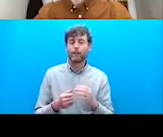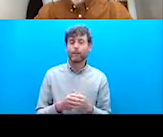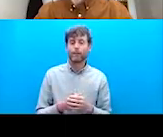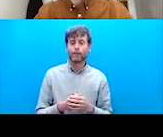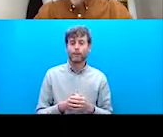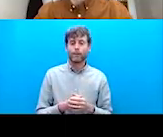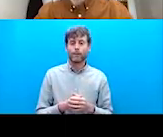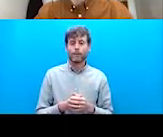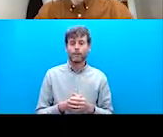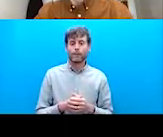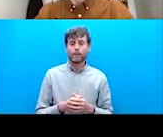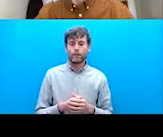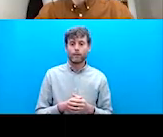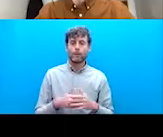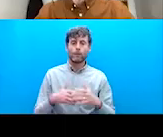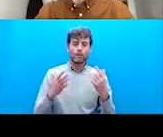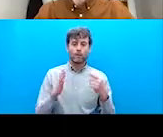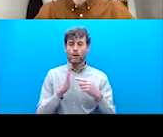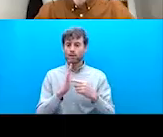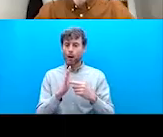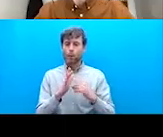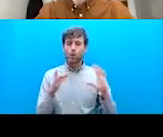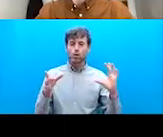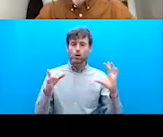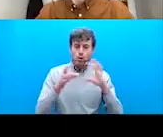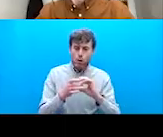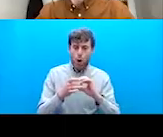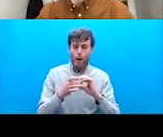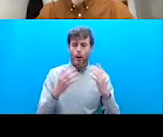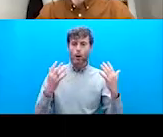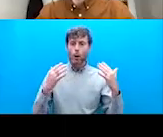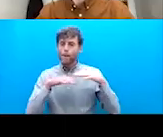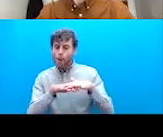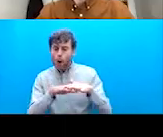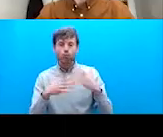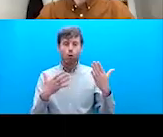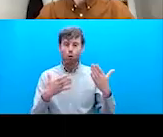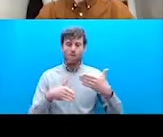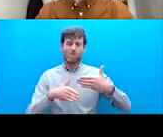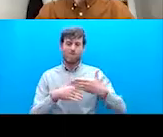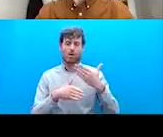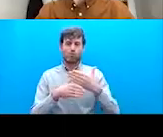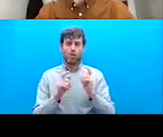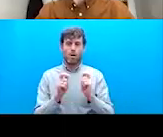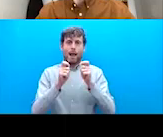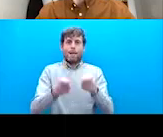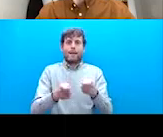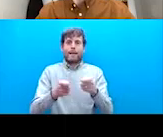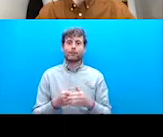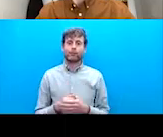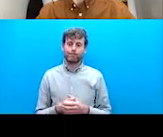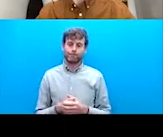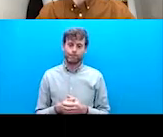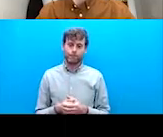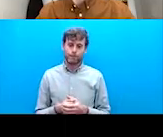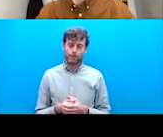merge, and predicate modification instead of functional application. And it's interesting to note